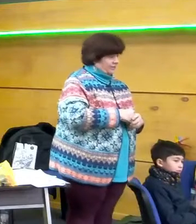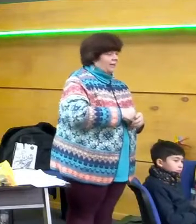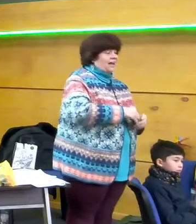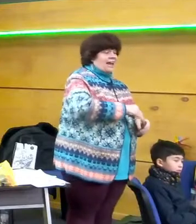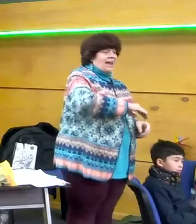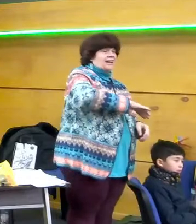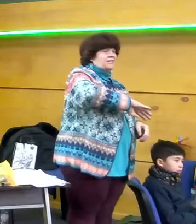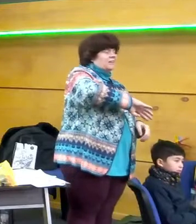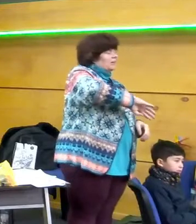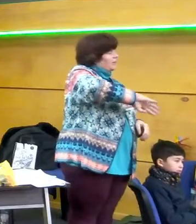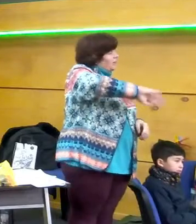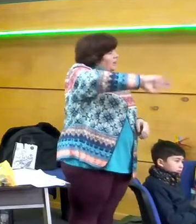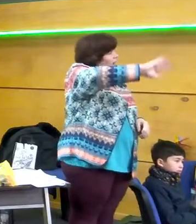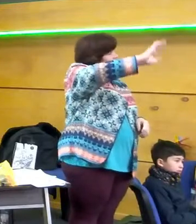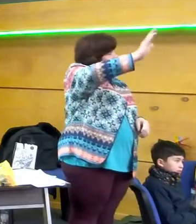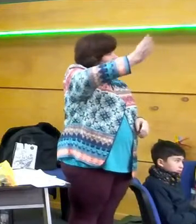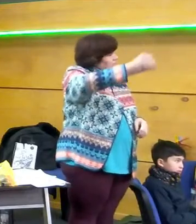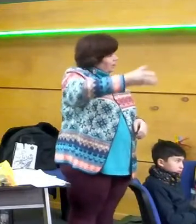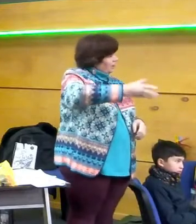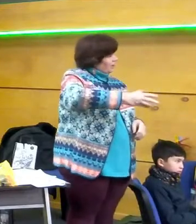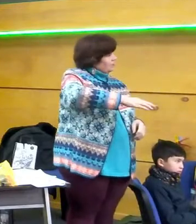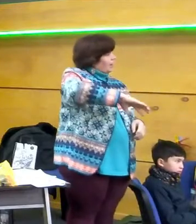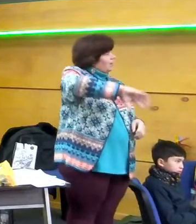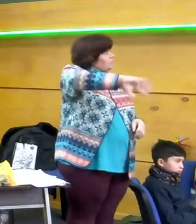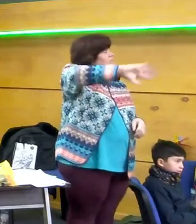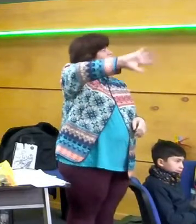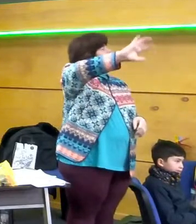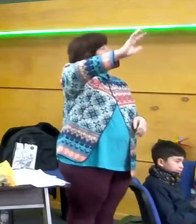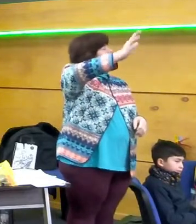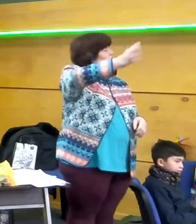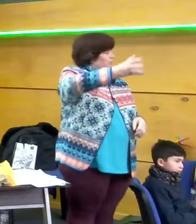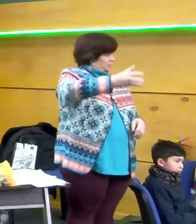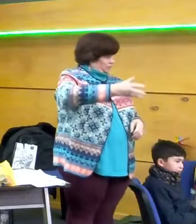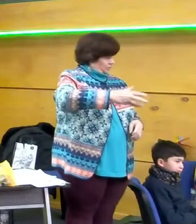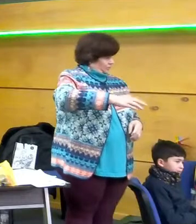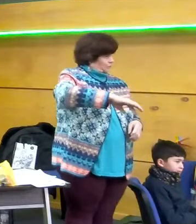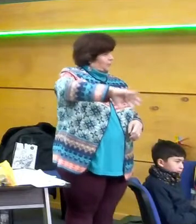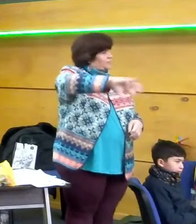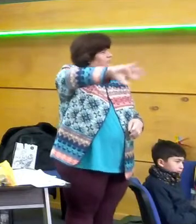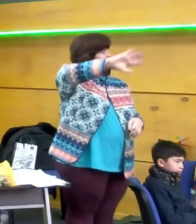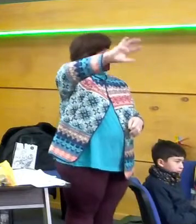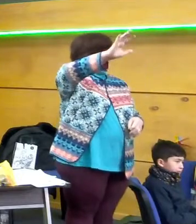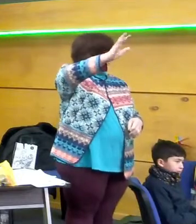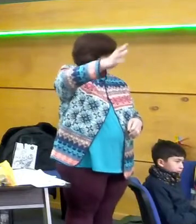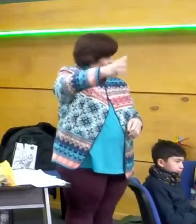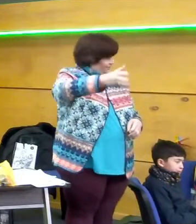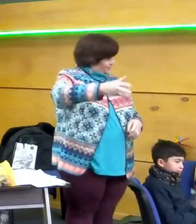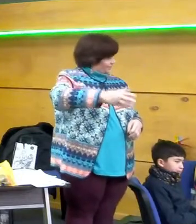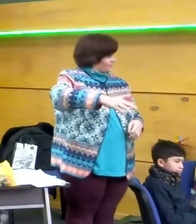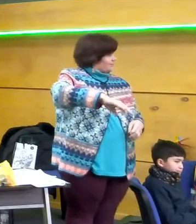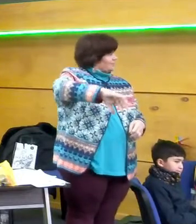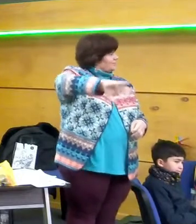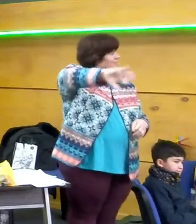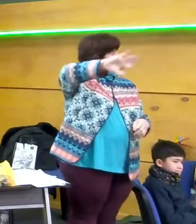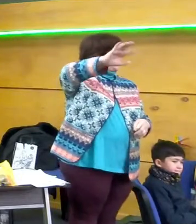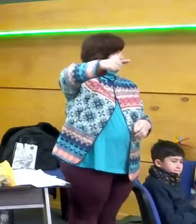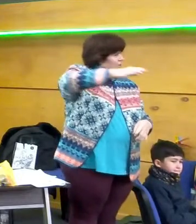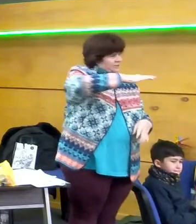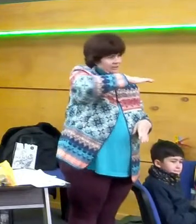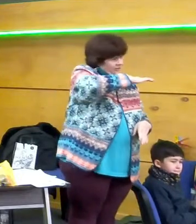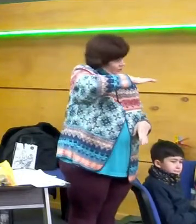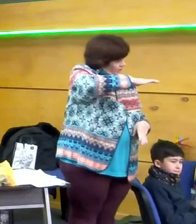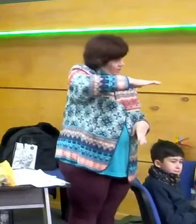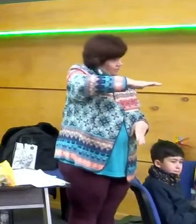Yes. And I saw a lot of change in her voice.